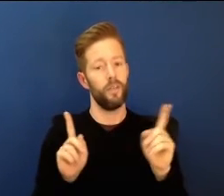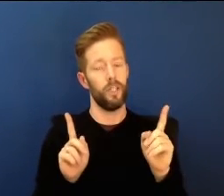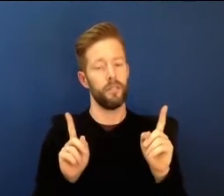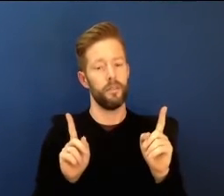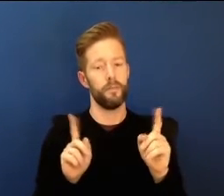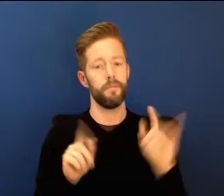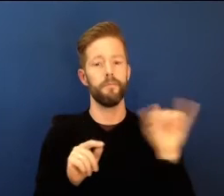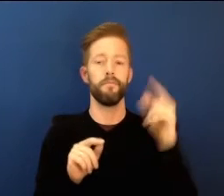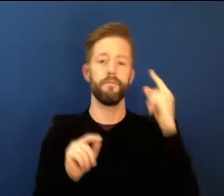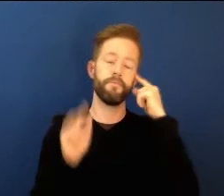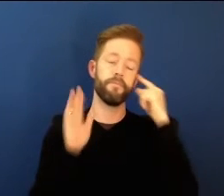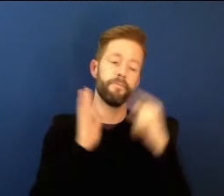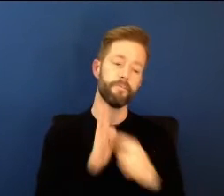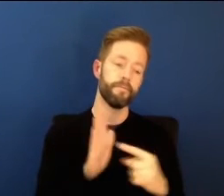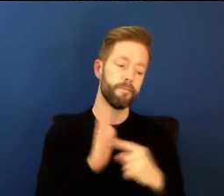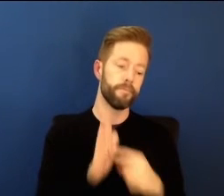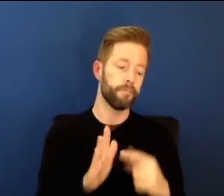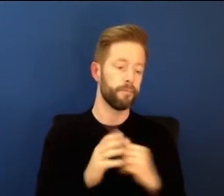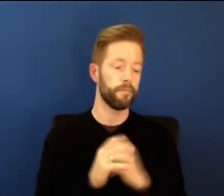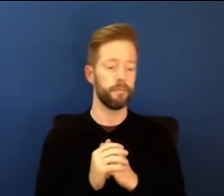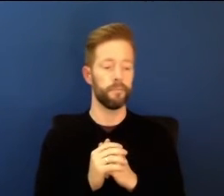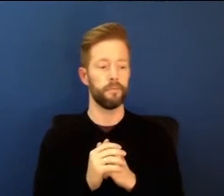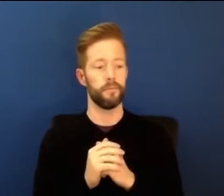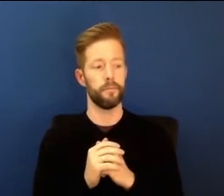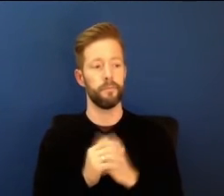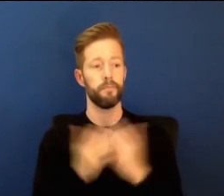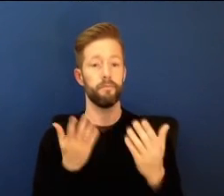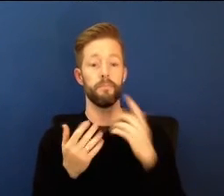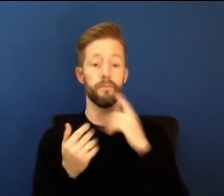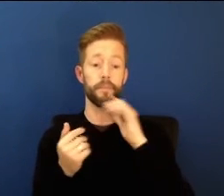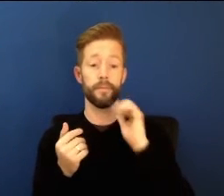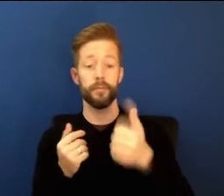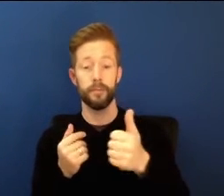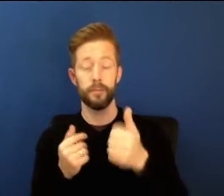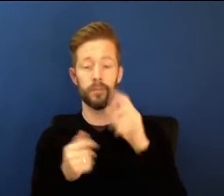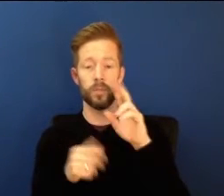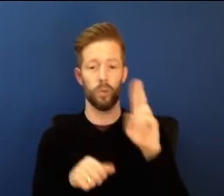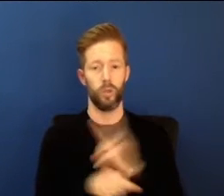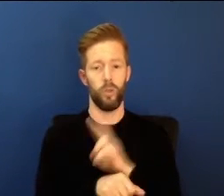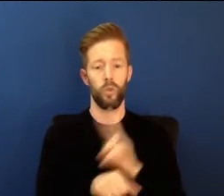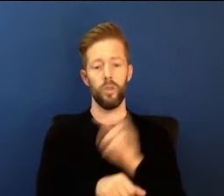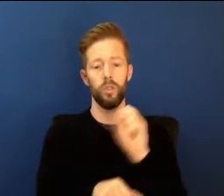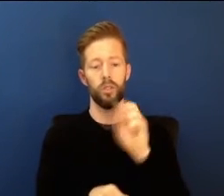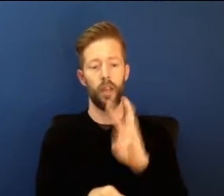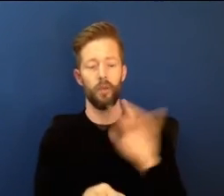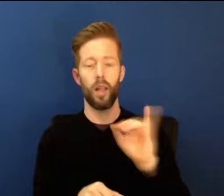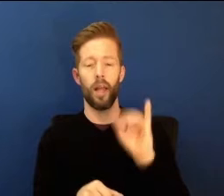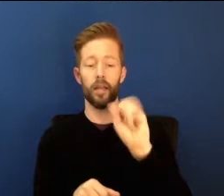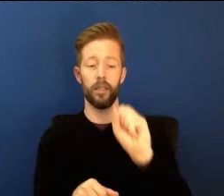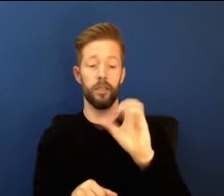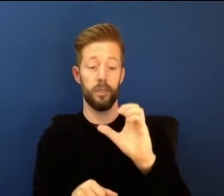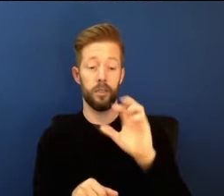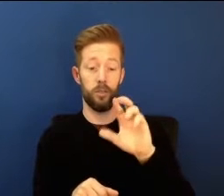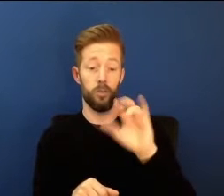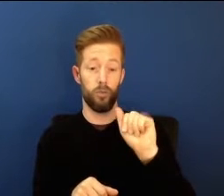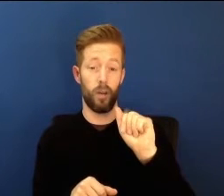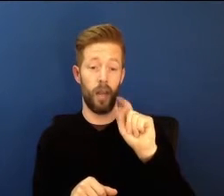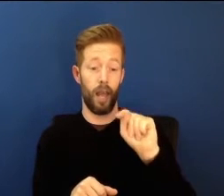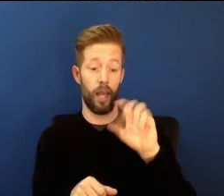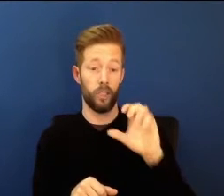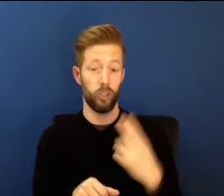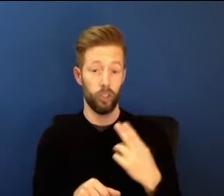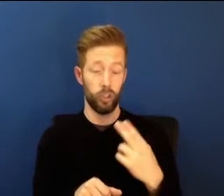bit. So, for example, maybe the 10-year-old is going to use a software like